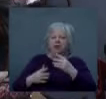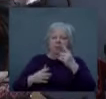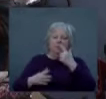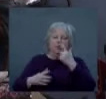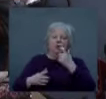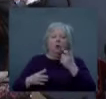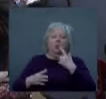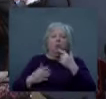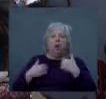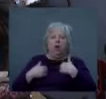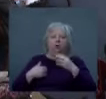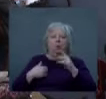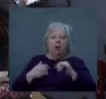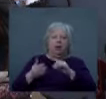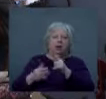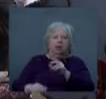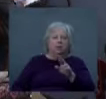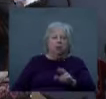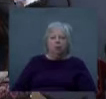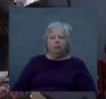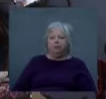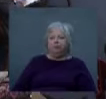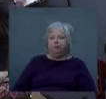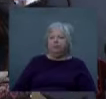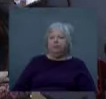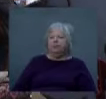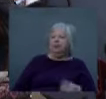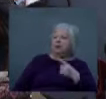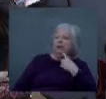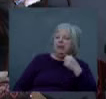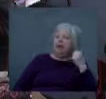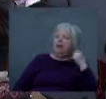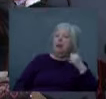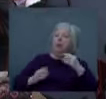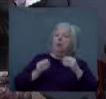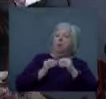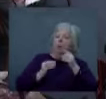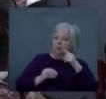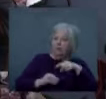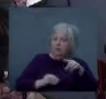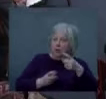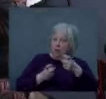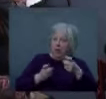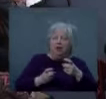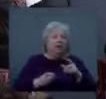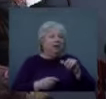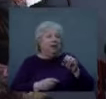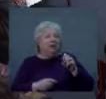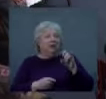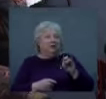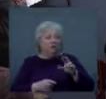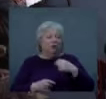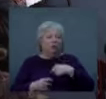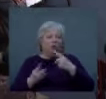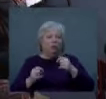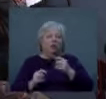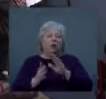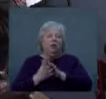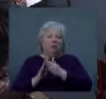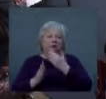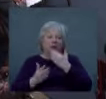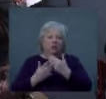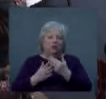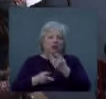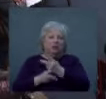much. More for y'all to manage. Yes, sir. We try to be good stewards. All